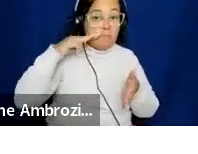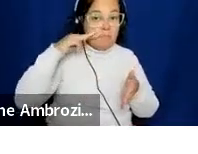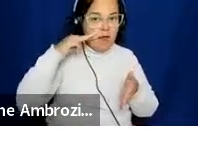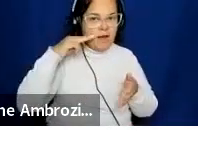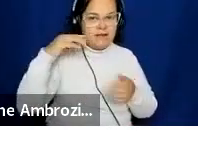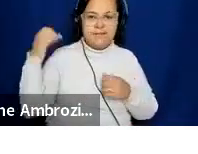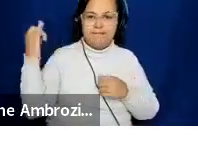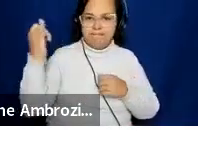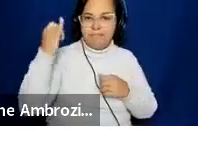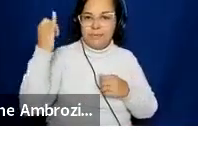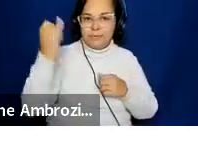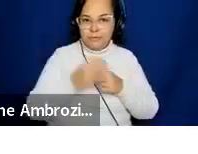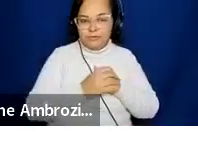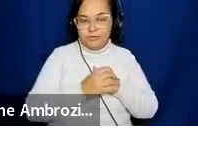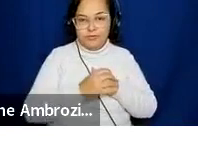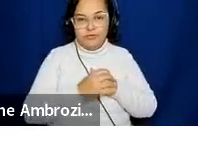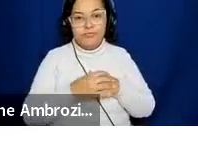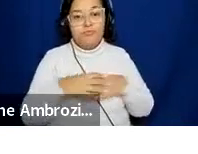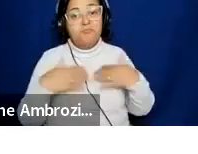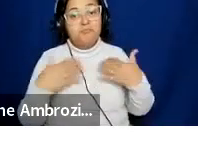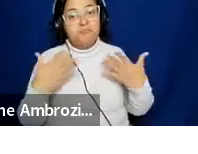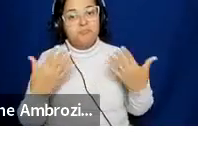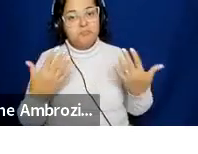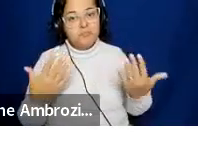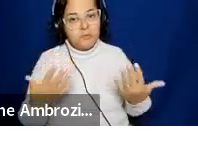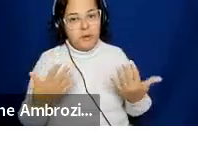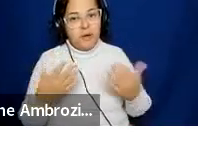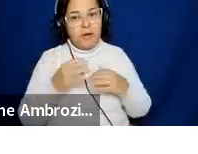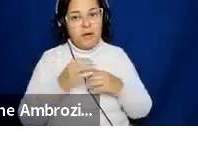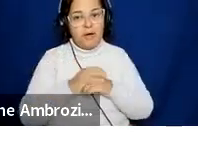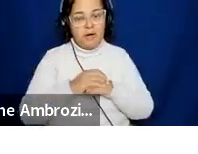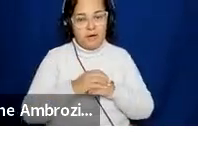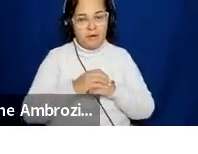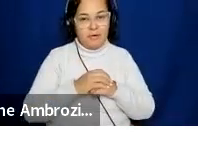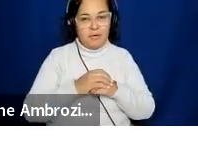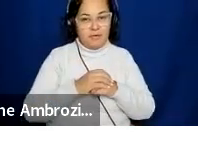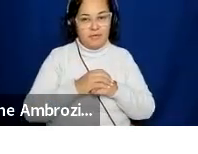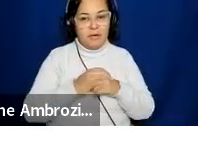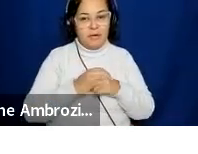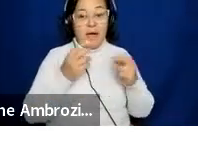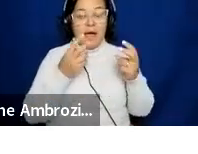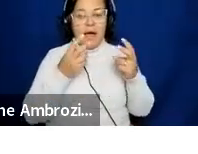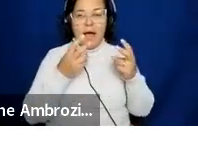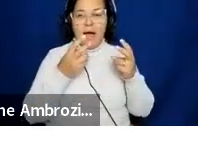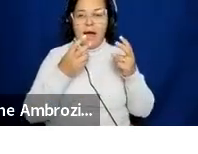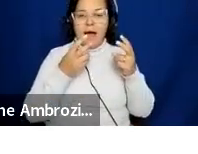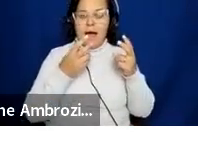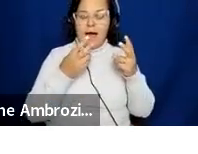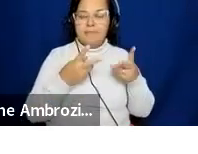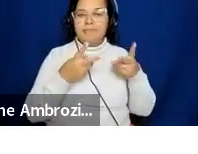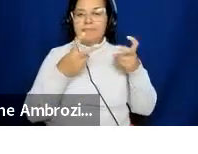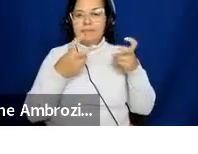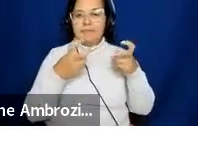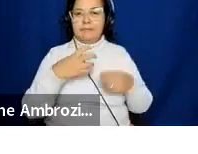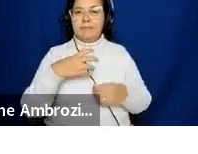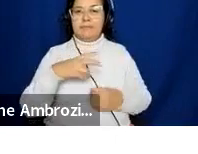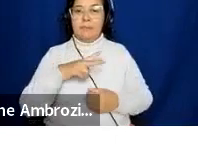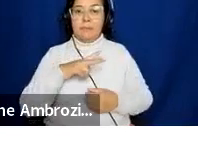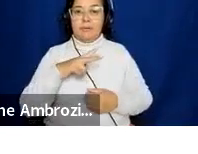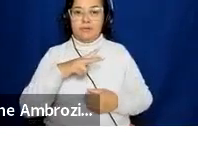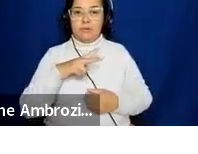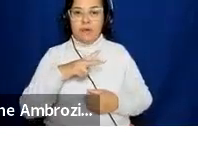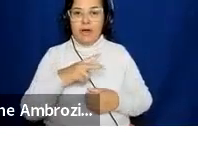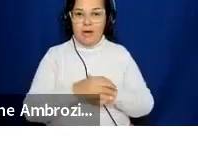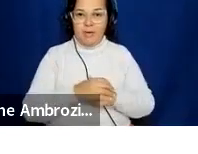psychology, the meaning of one reaction, which of course is couched in the discourse, as well as the ideas of